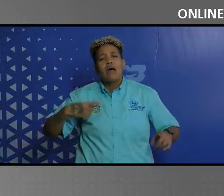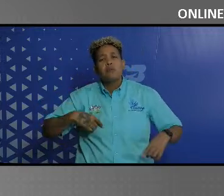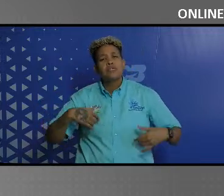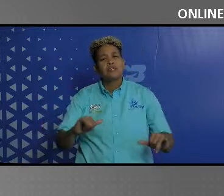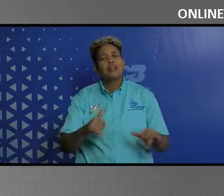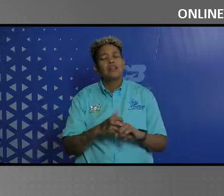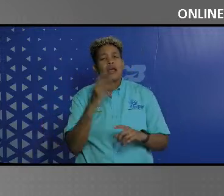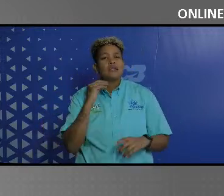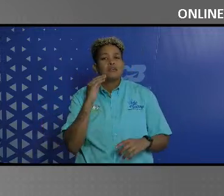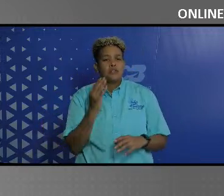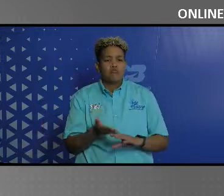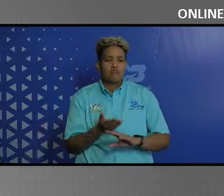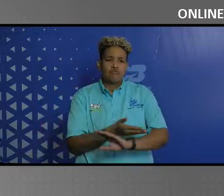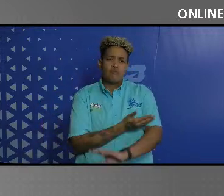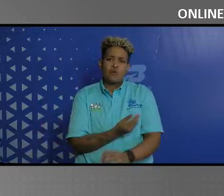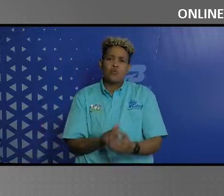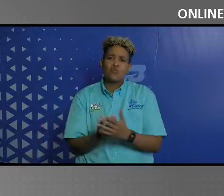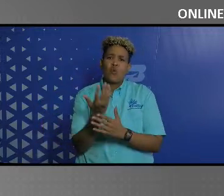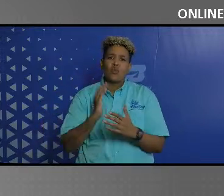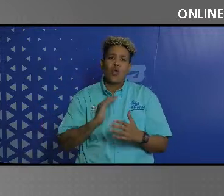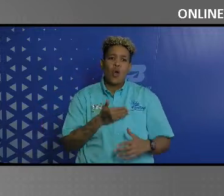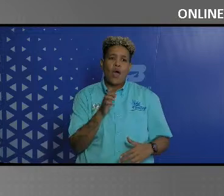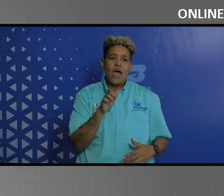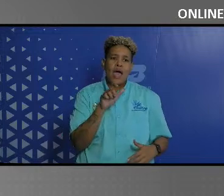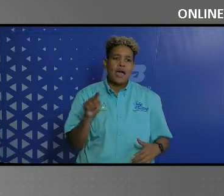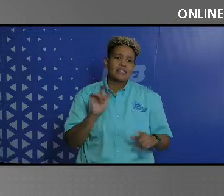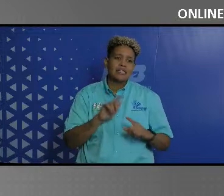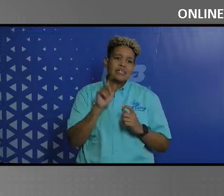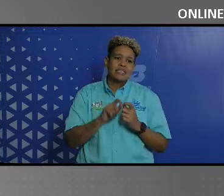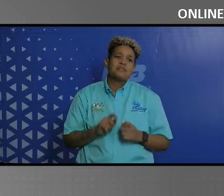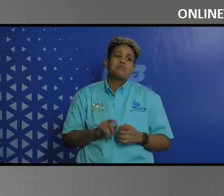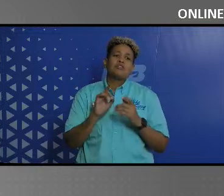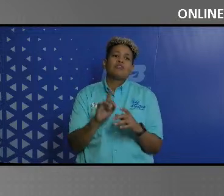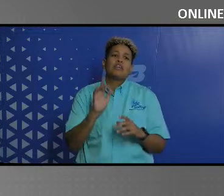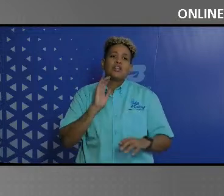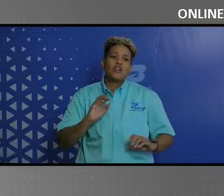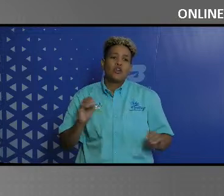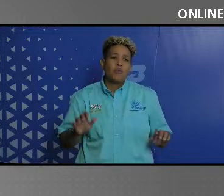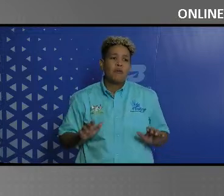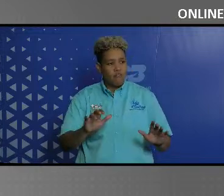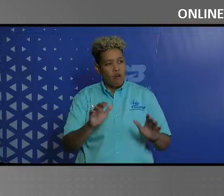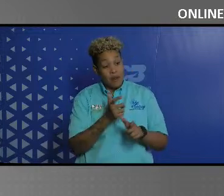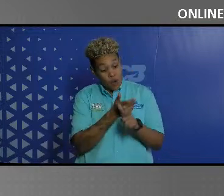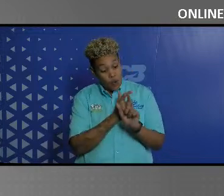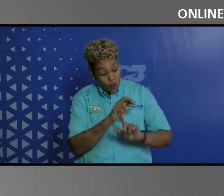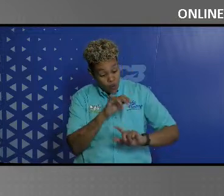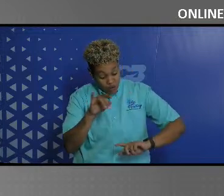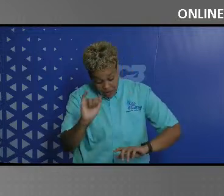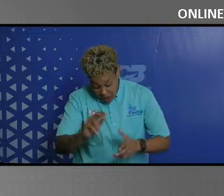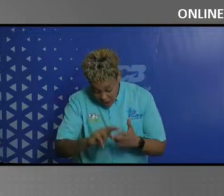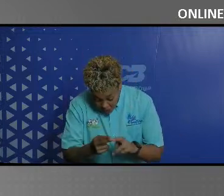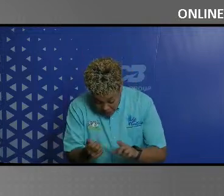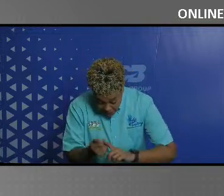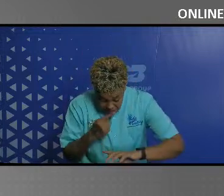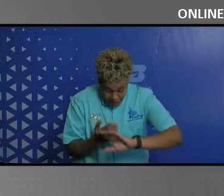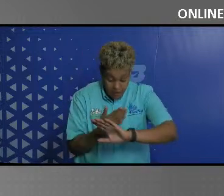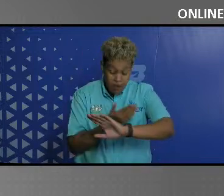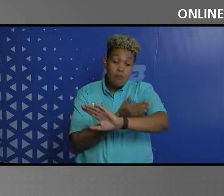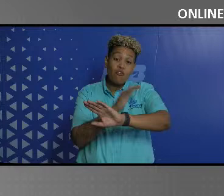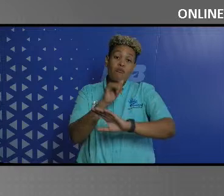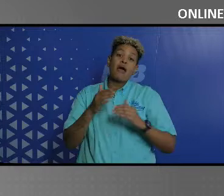to experience improvements in our asset quality, specifically on our non-performing loan ratio. That number improved by a